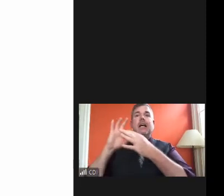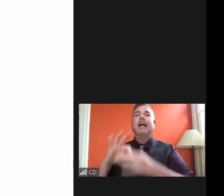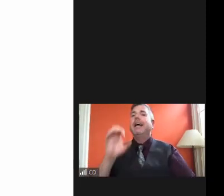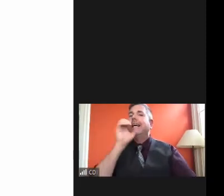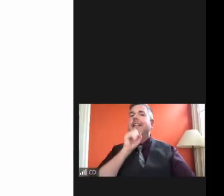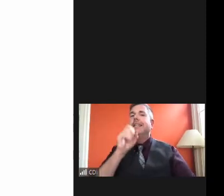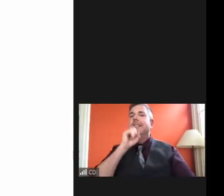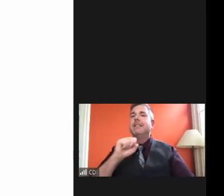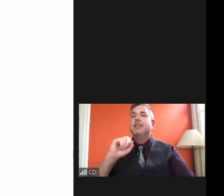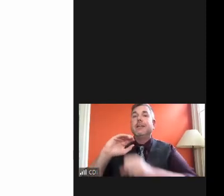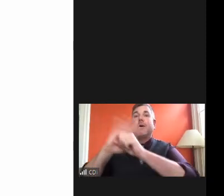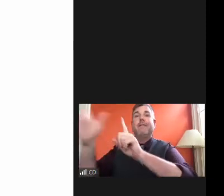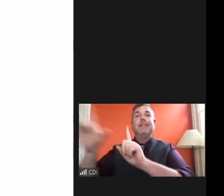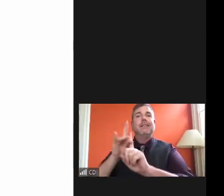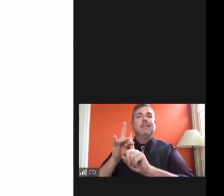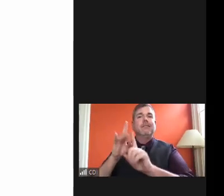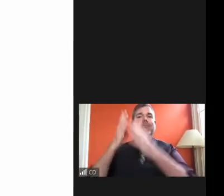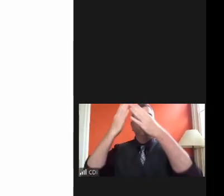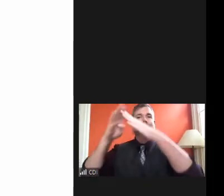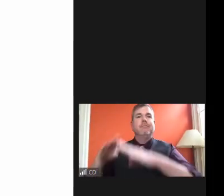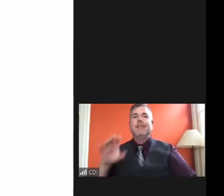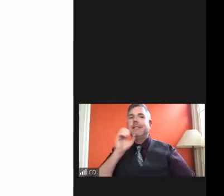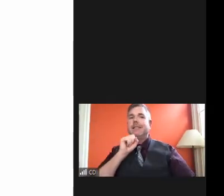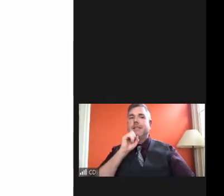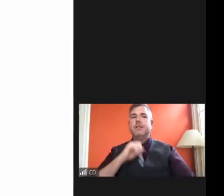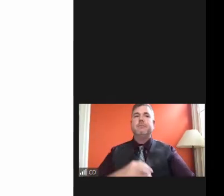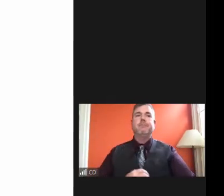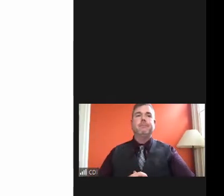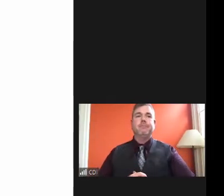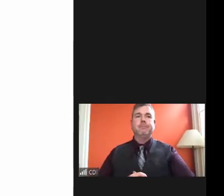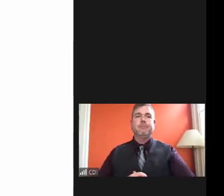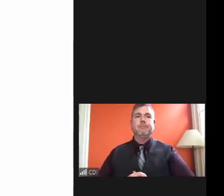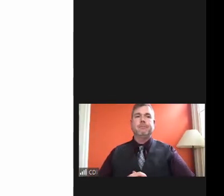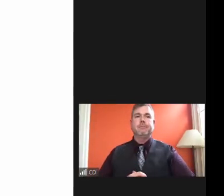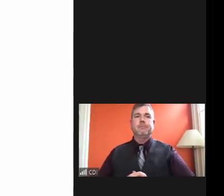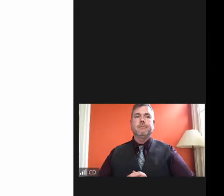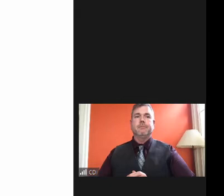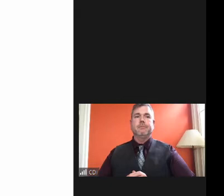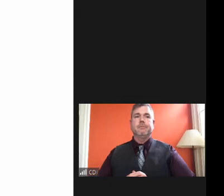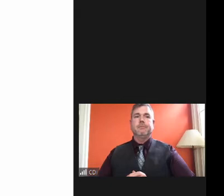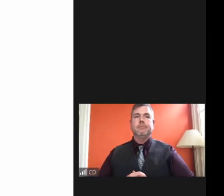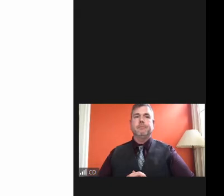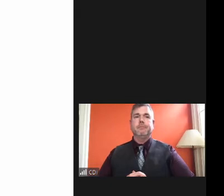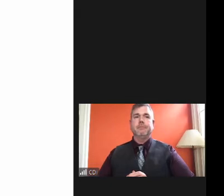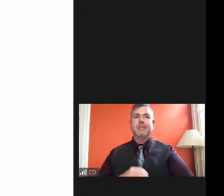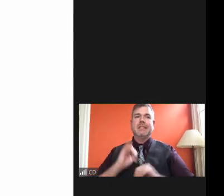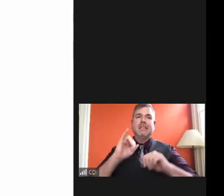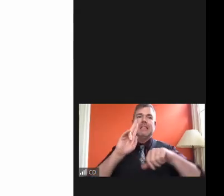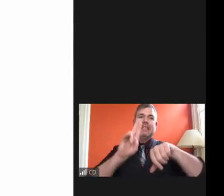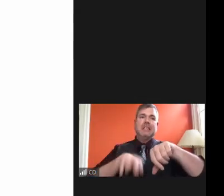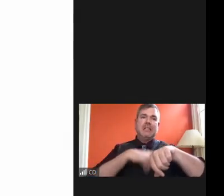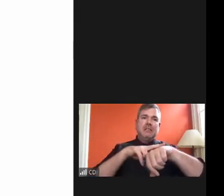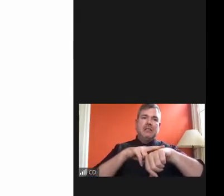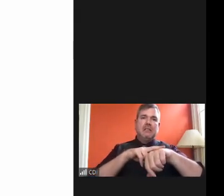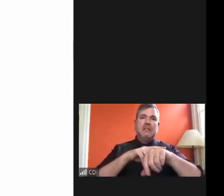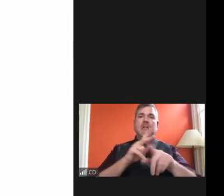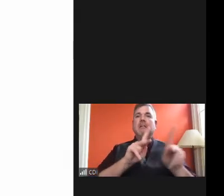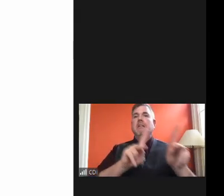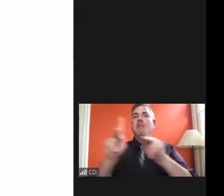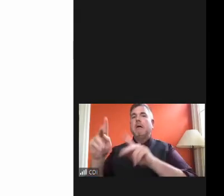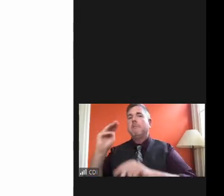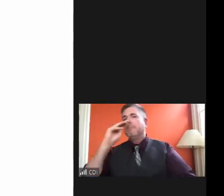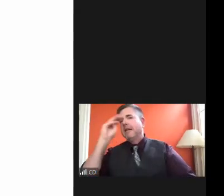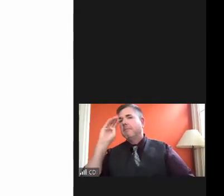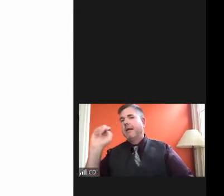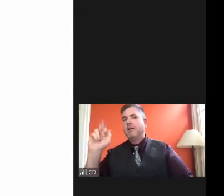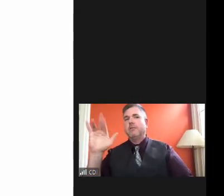While people above age 65 make up only about 20% of our overall population, they